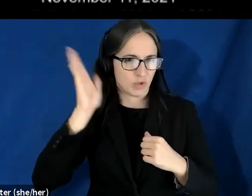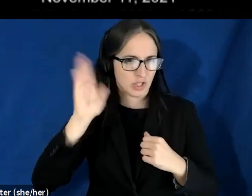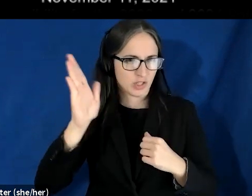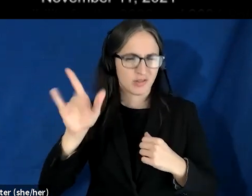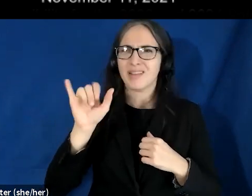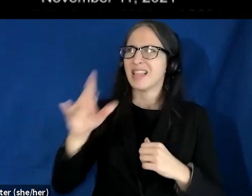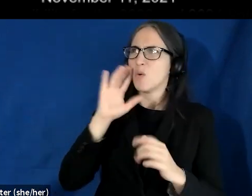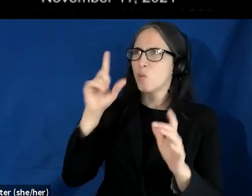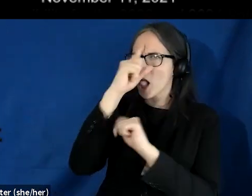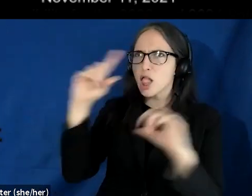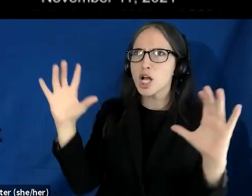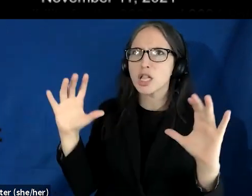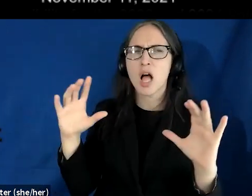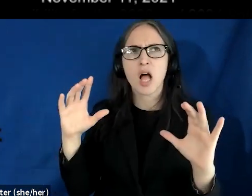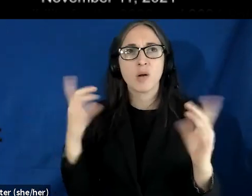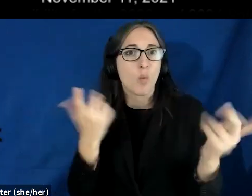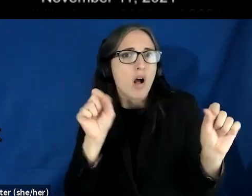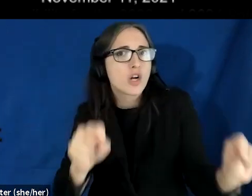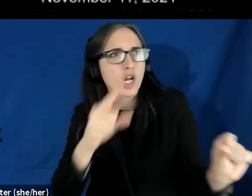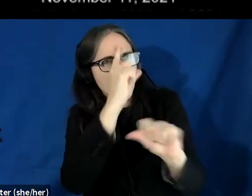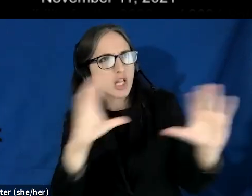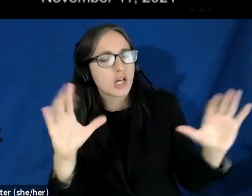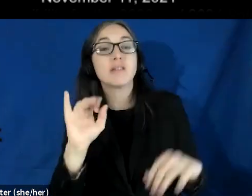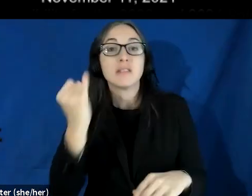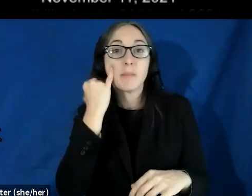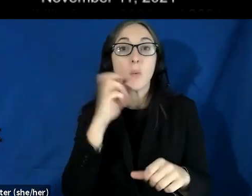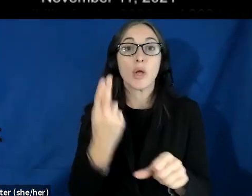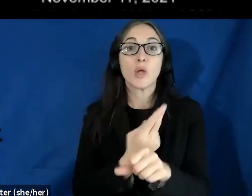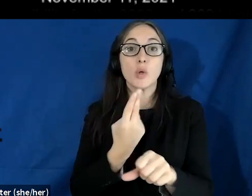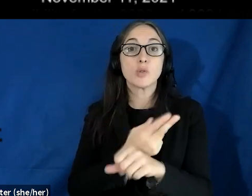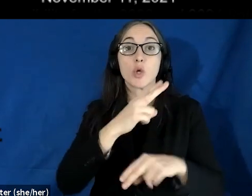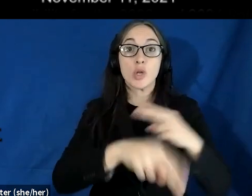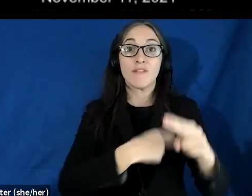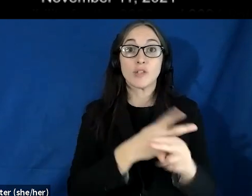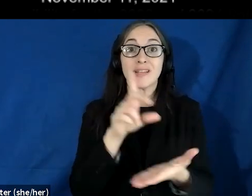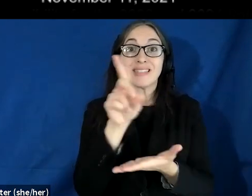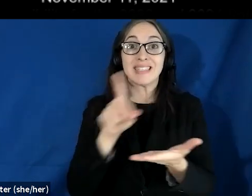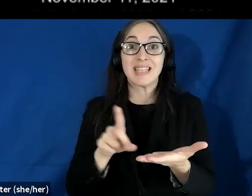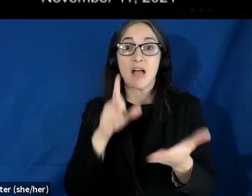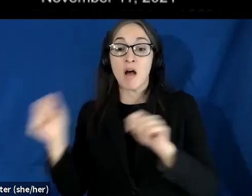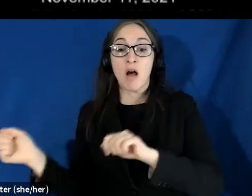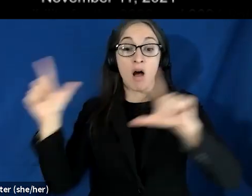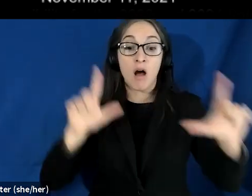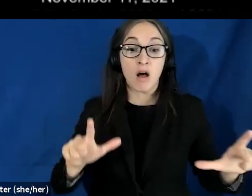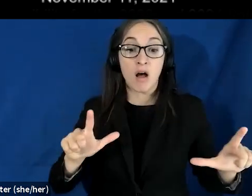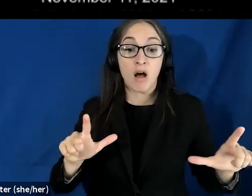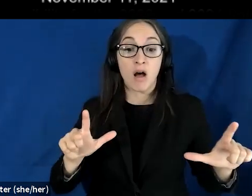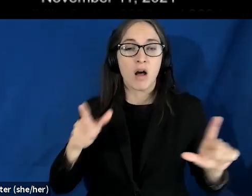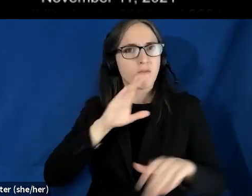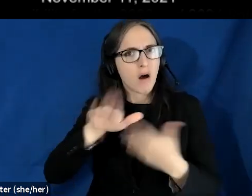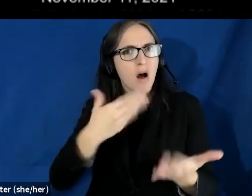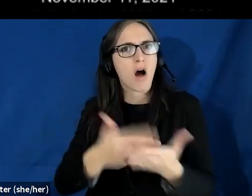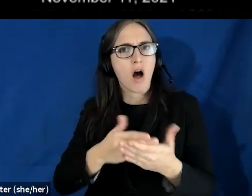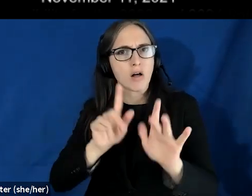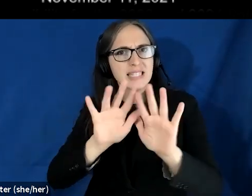like? What could it look like if we used universal design as a framework to underpin all of our diversity, equity, and